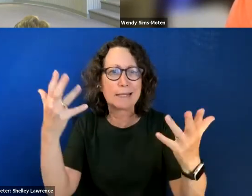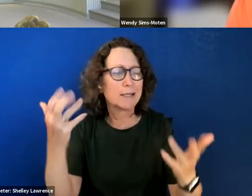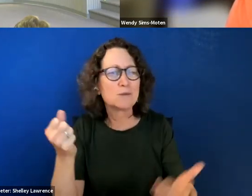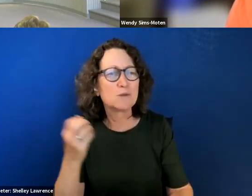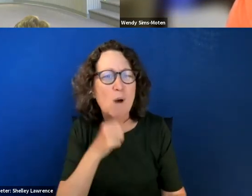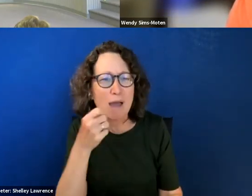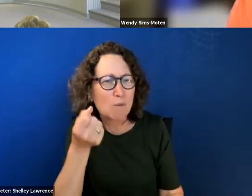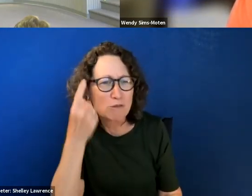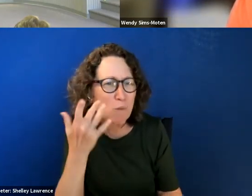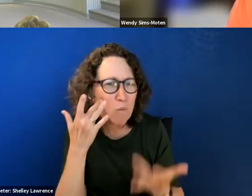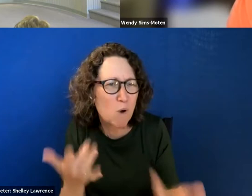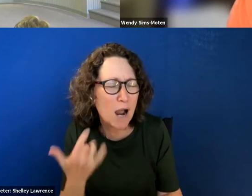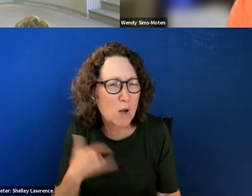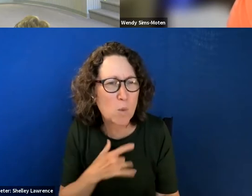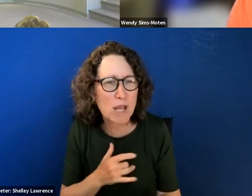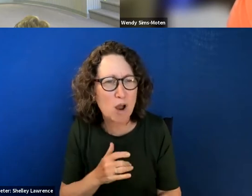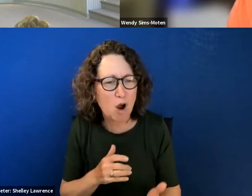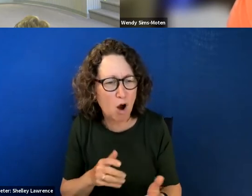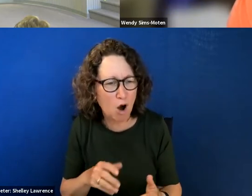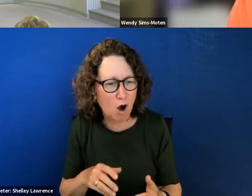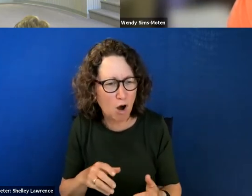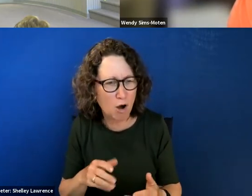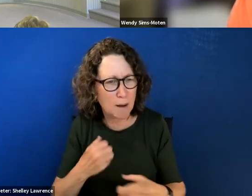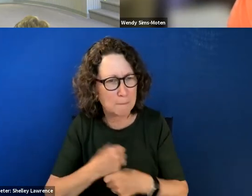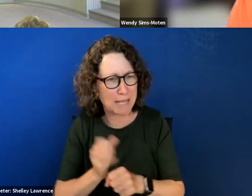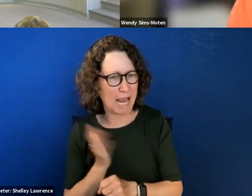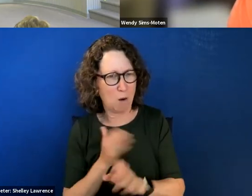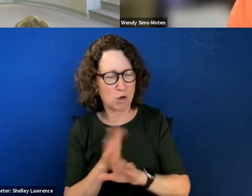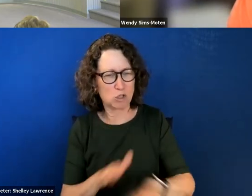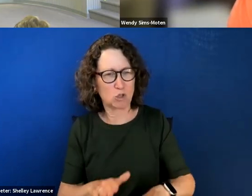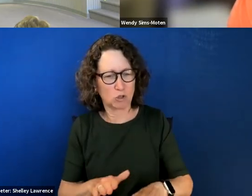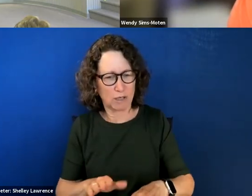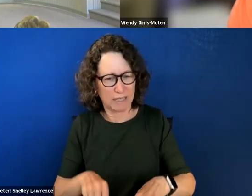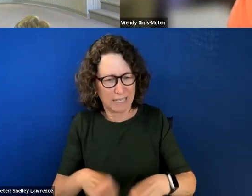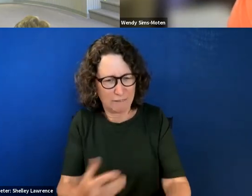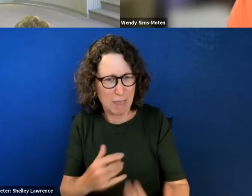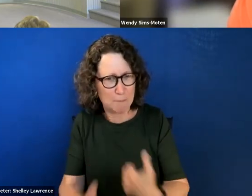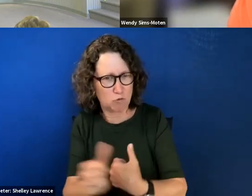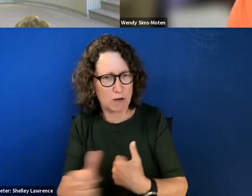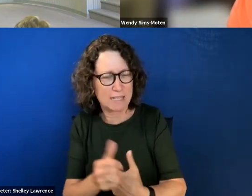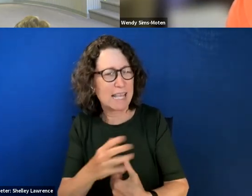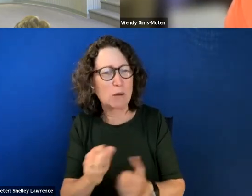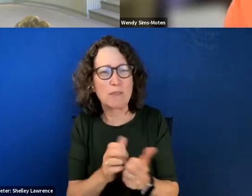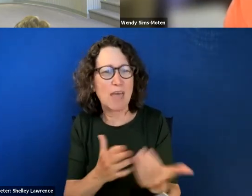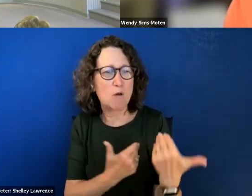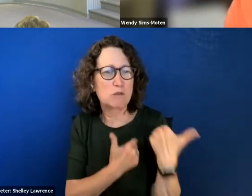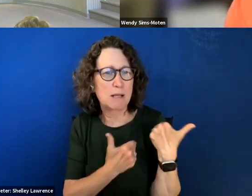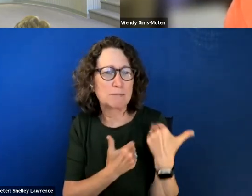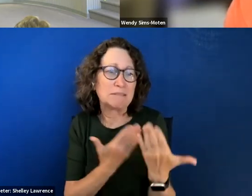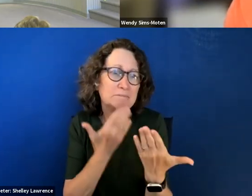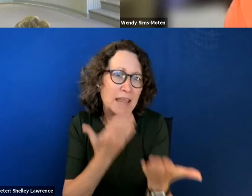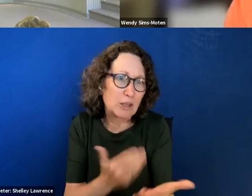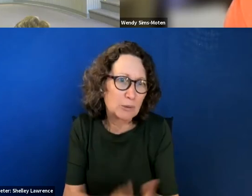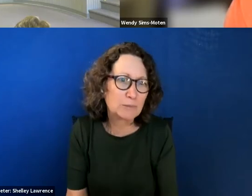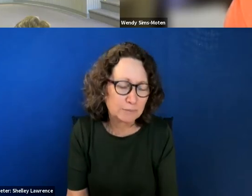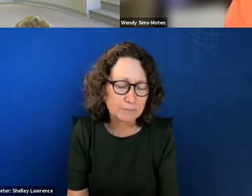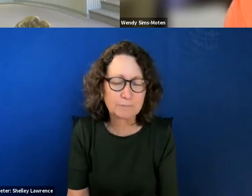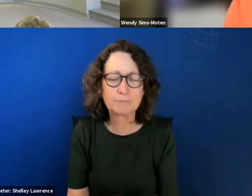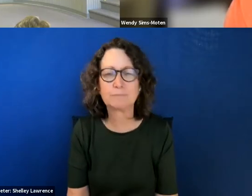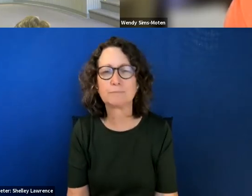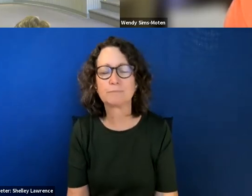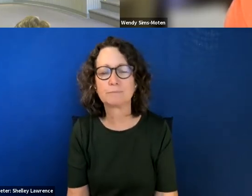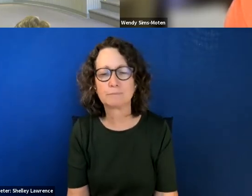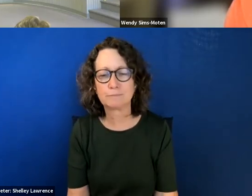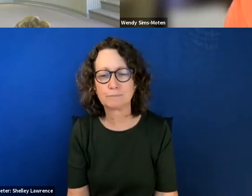don't understand why we're putting our children at risk unreasonably and irresponsibly. Thank you.